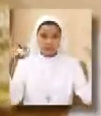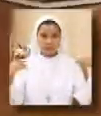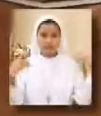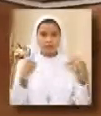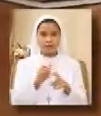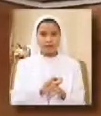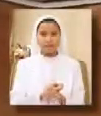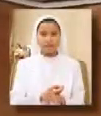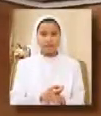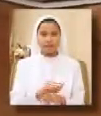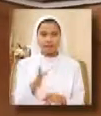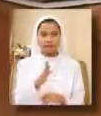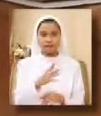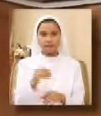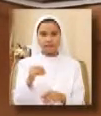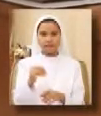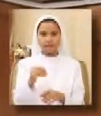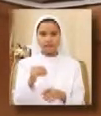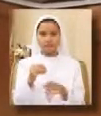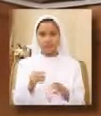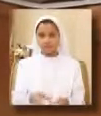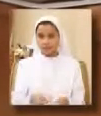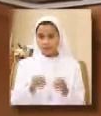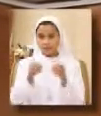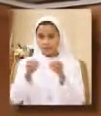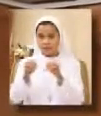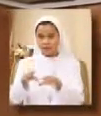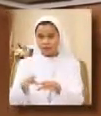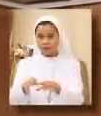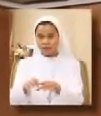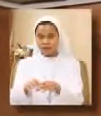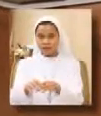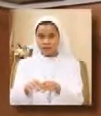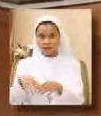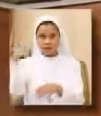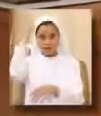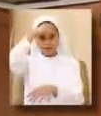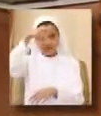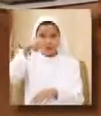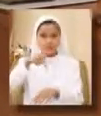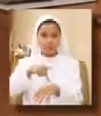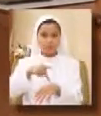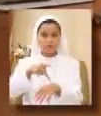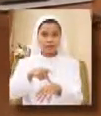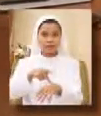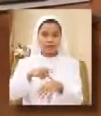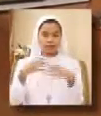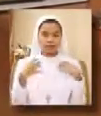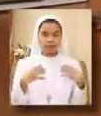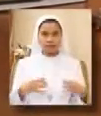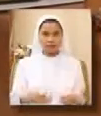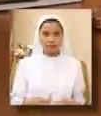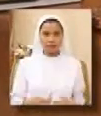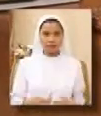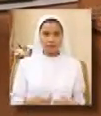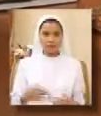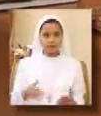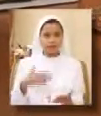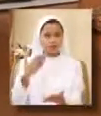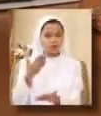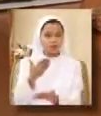Peter. And then, pag dumating yung feast ng Solemnity of St. Peter and St. Paul, which